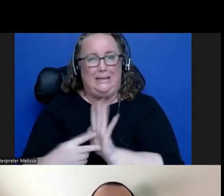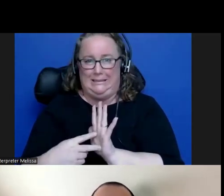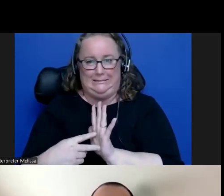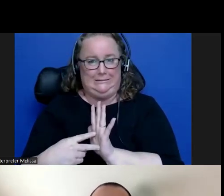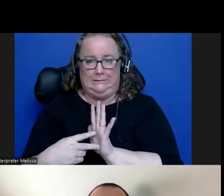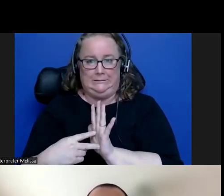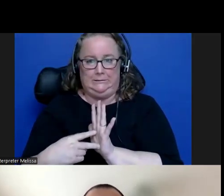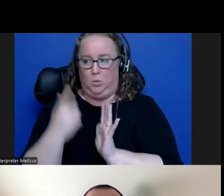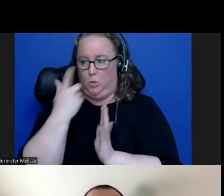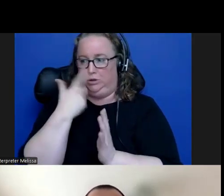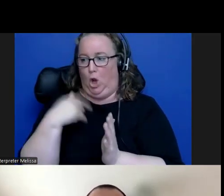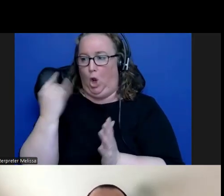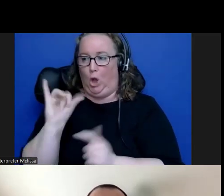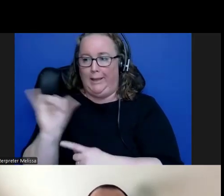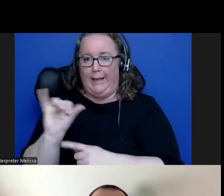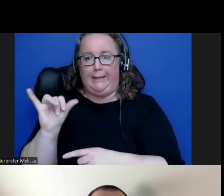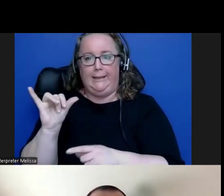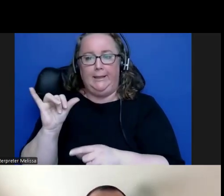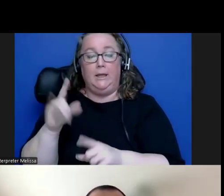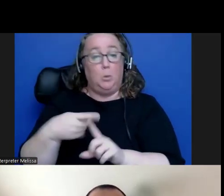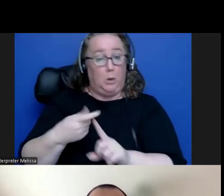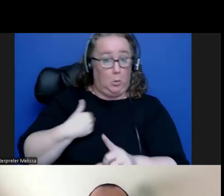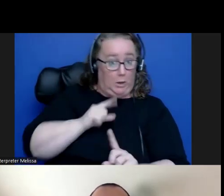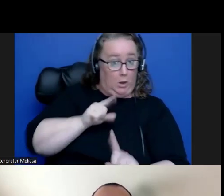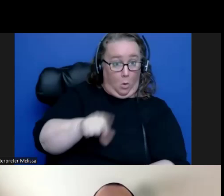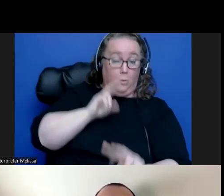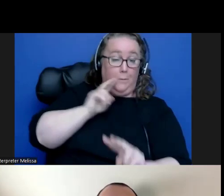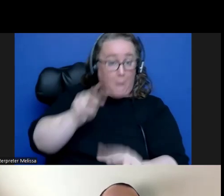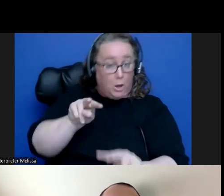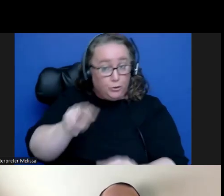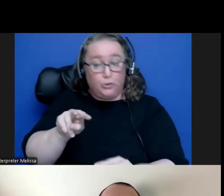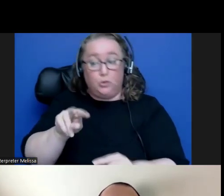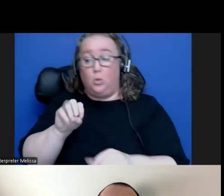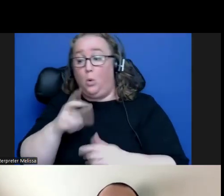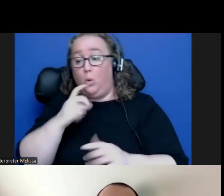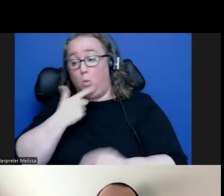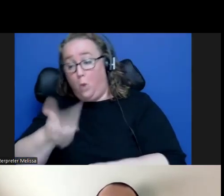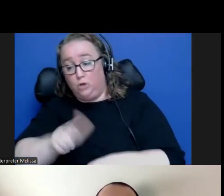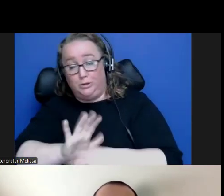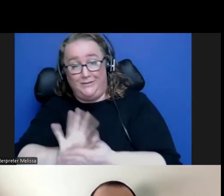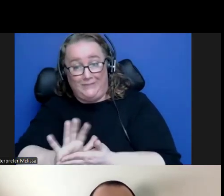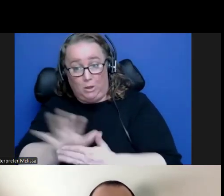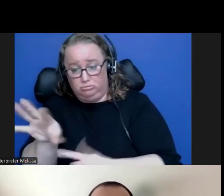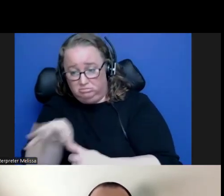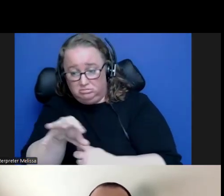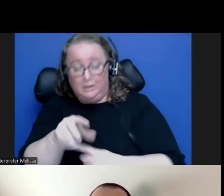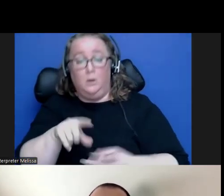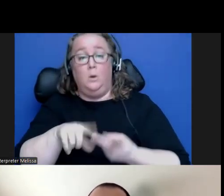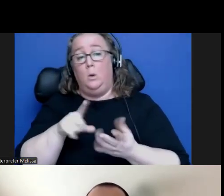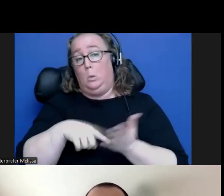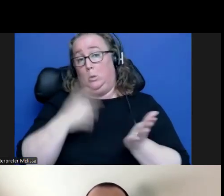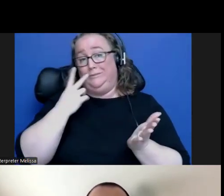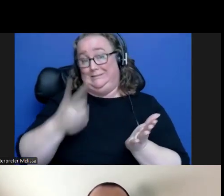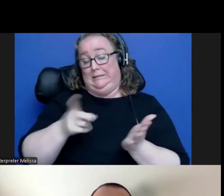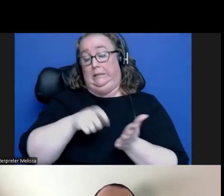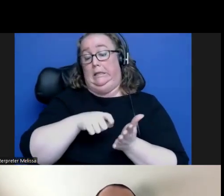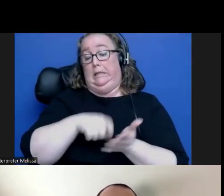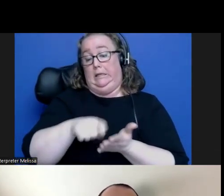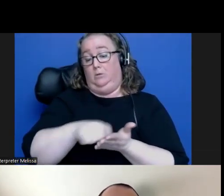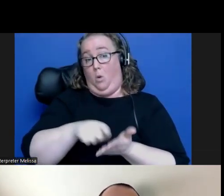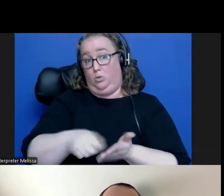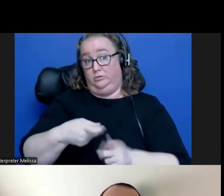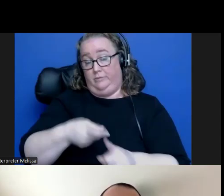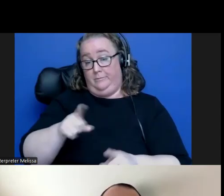ground? What we see in monitoring, what we see in videos, what we see in notes and documentation of